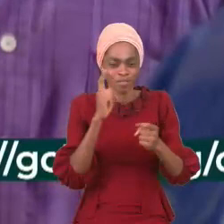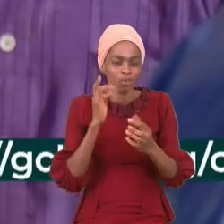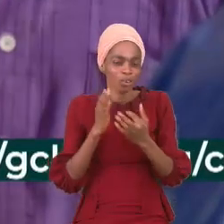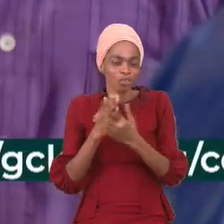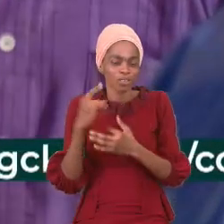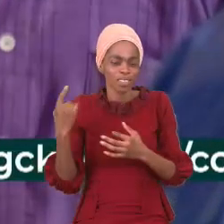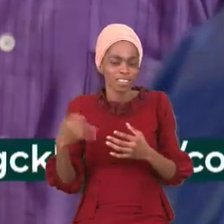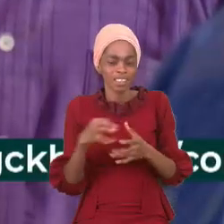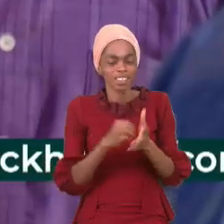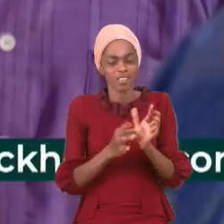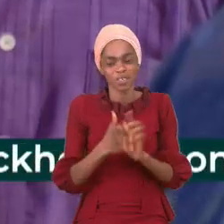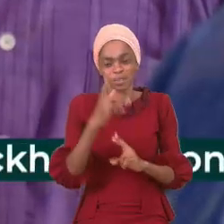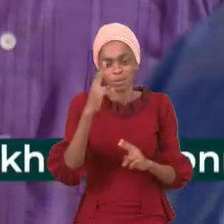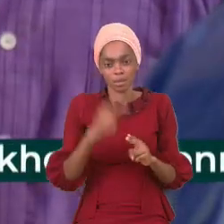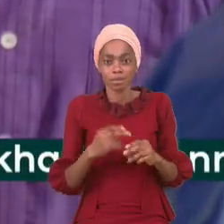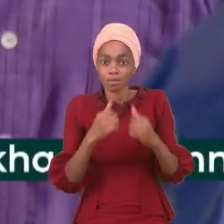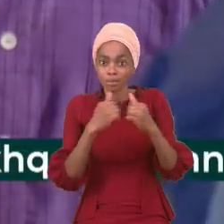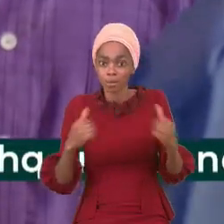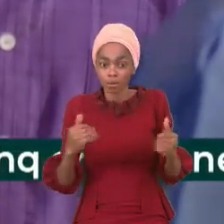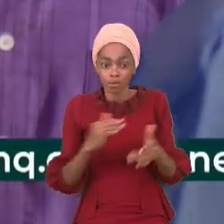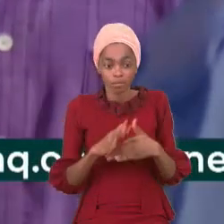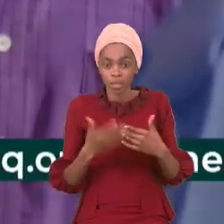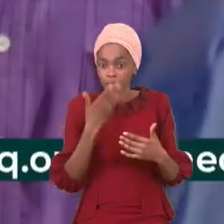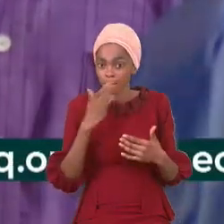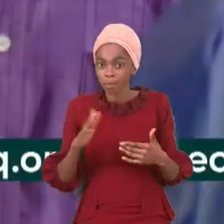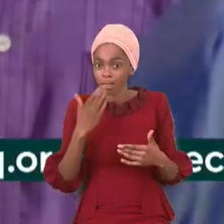We'll assist you to further your new work with Christ.